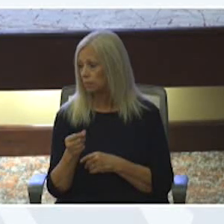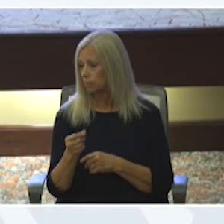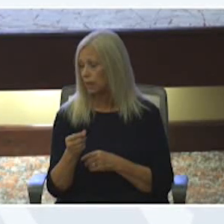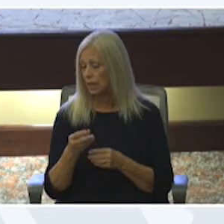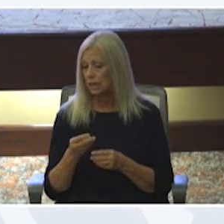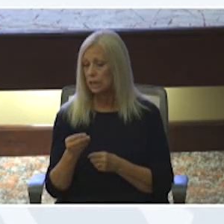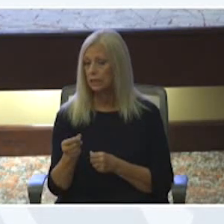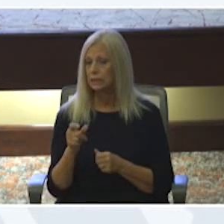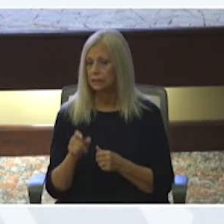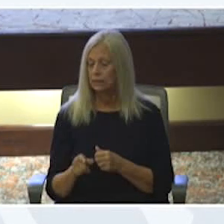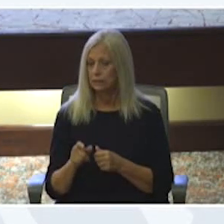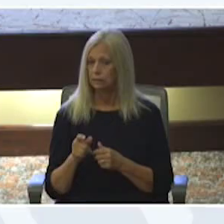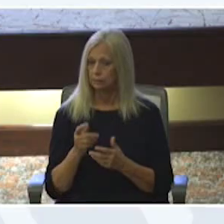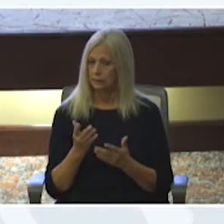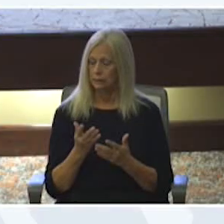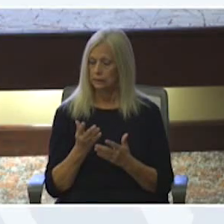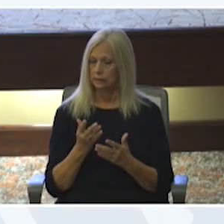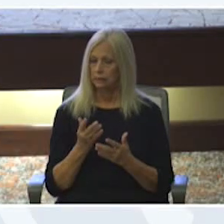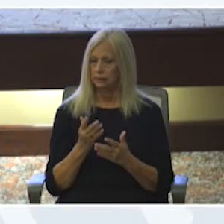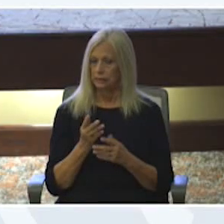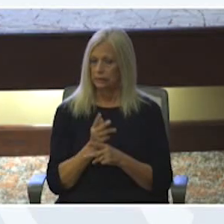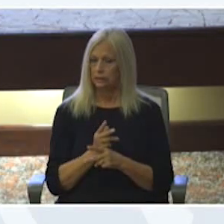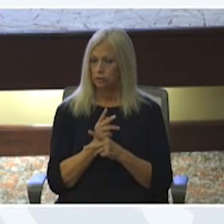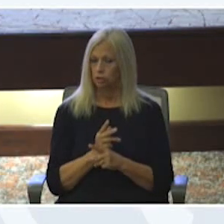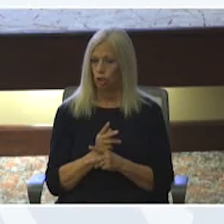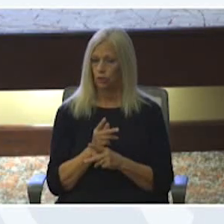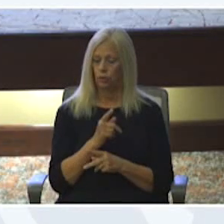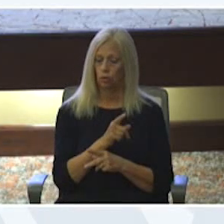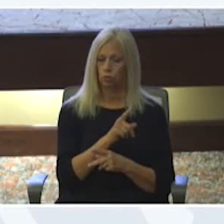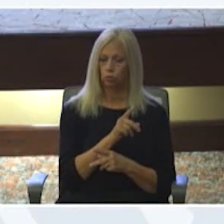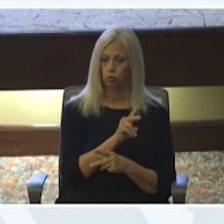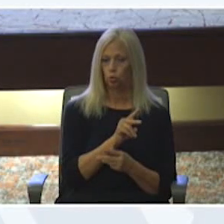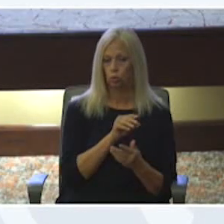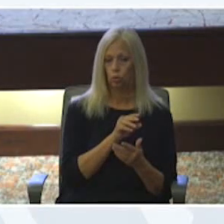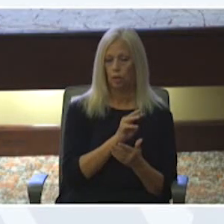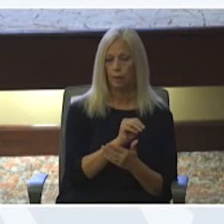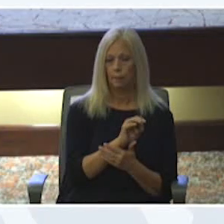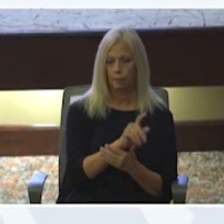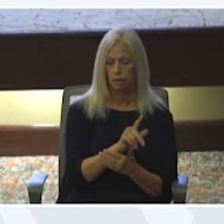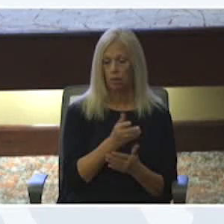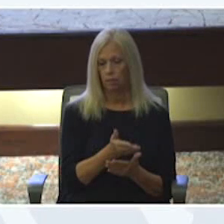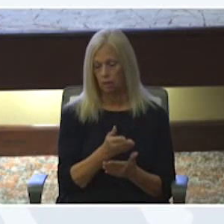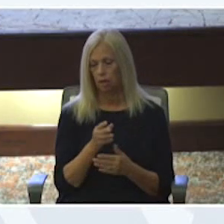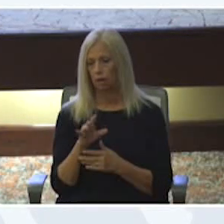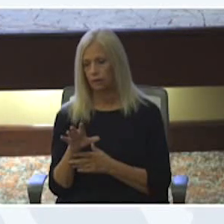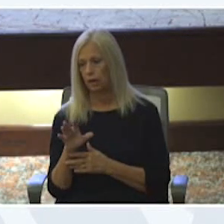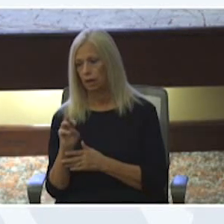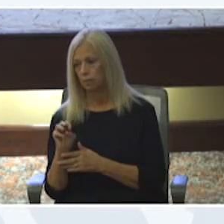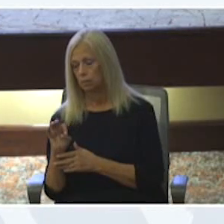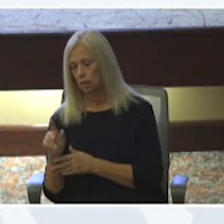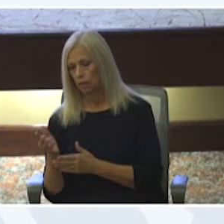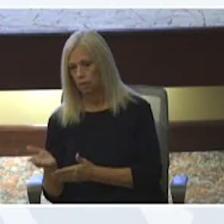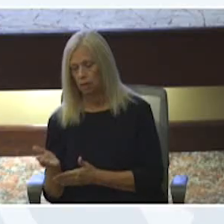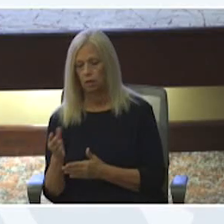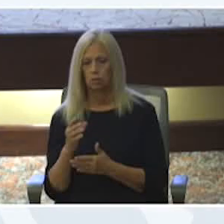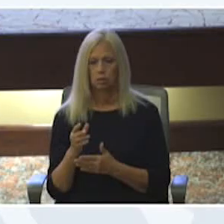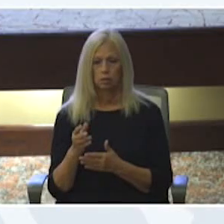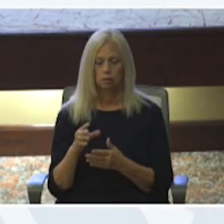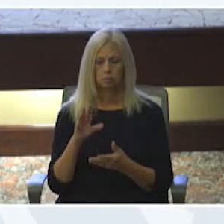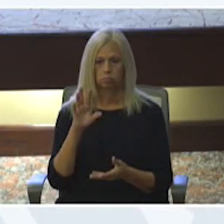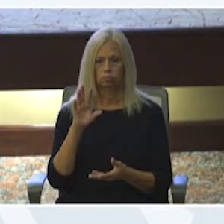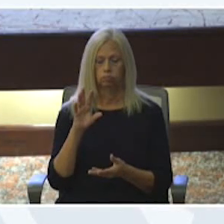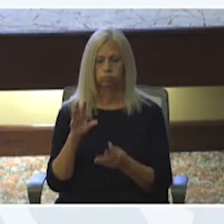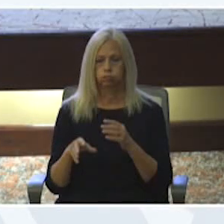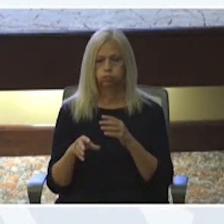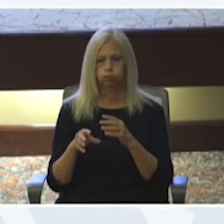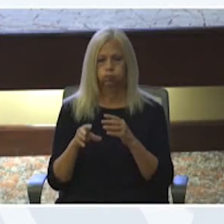these budgets of 2 and 3 million here and 1 and 2 and 5 and 6 million there. It all starts adding up, right? So I like the